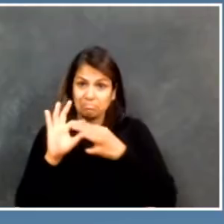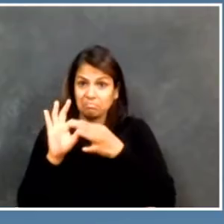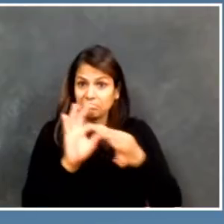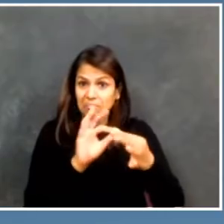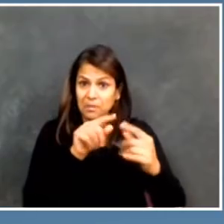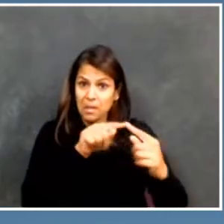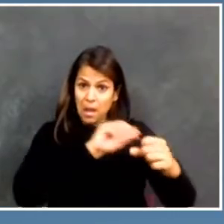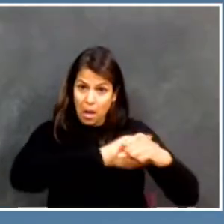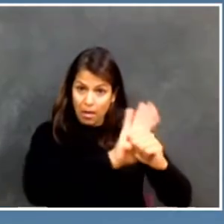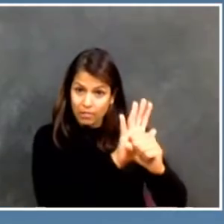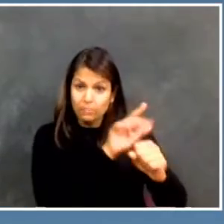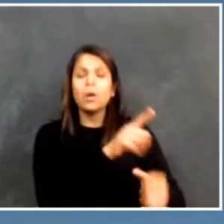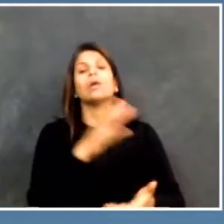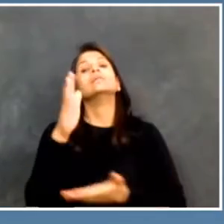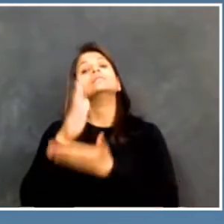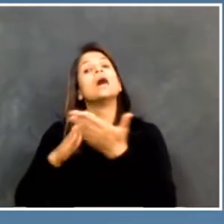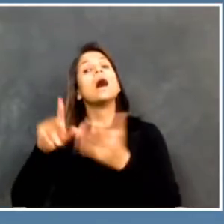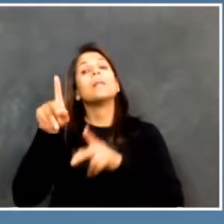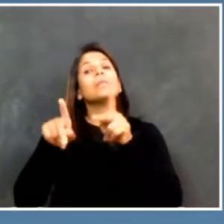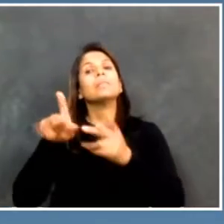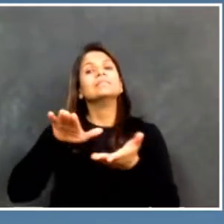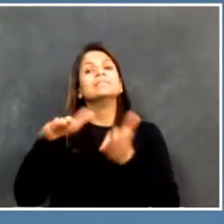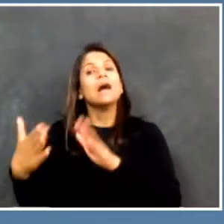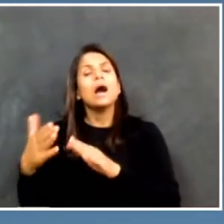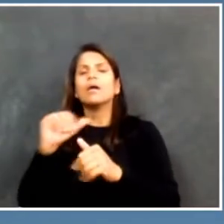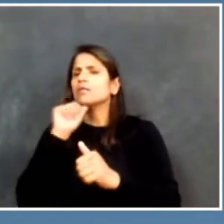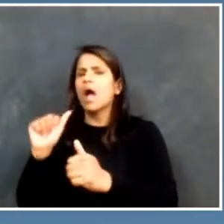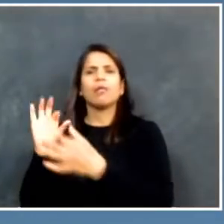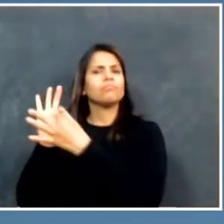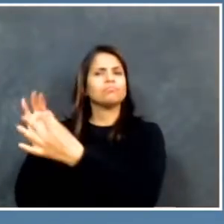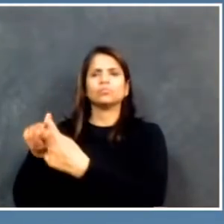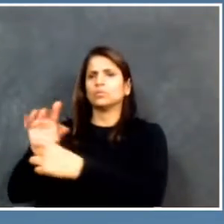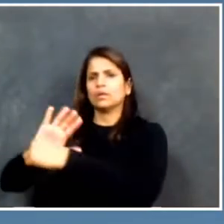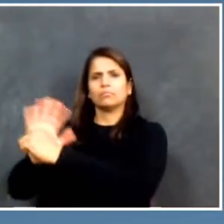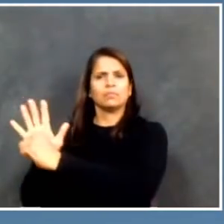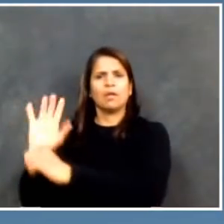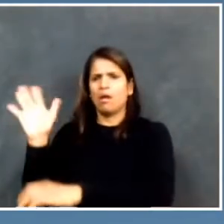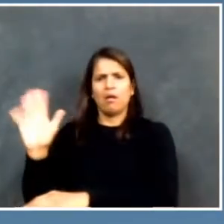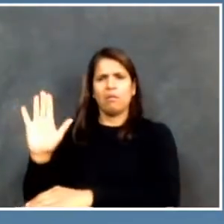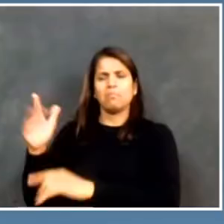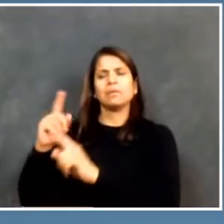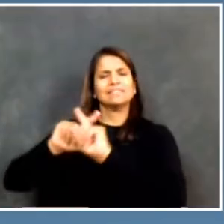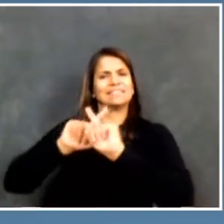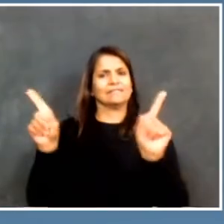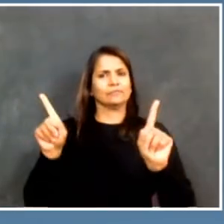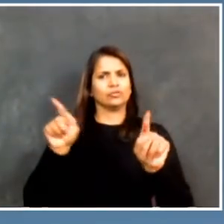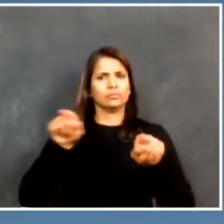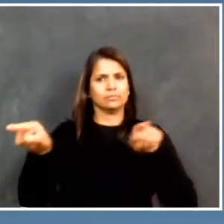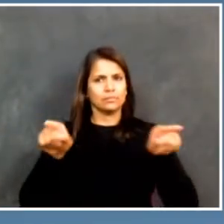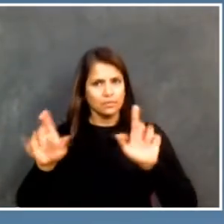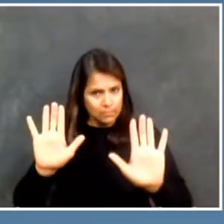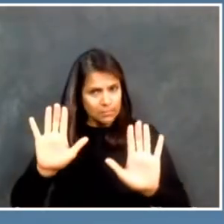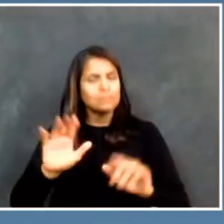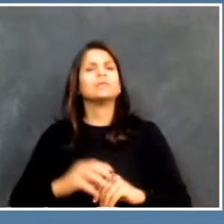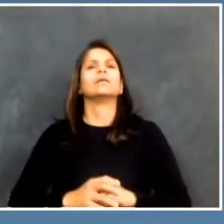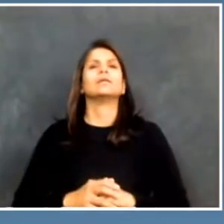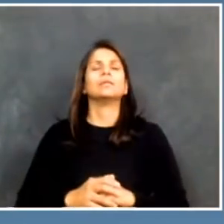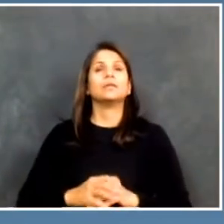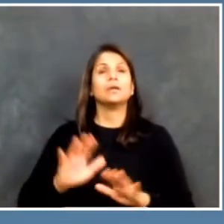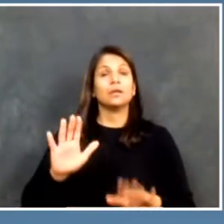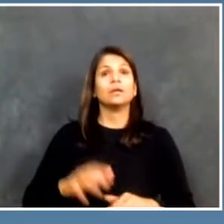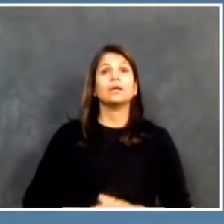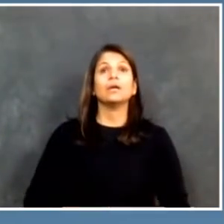ways reflective of what we have been directing New Yorkers to do. The vast